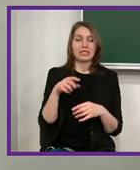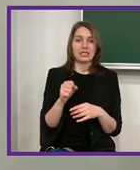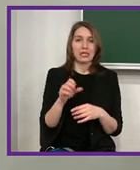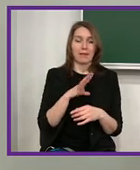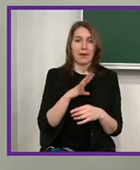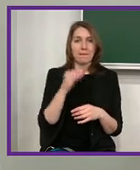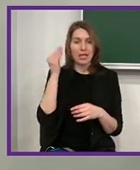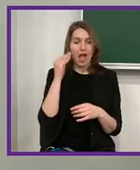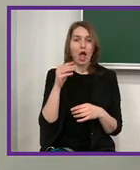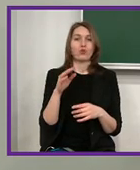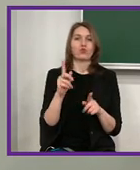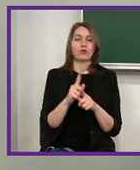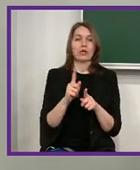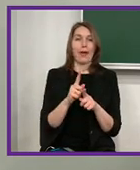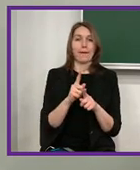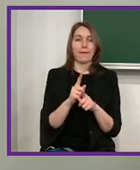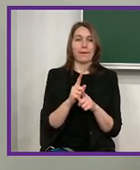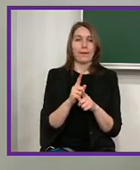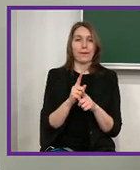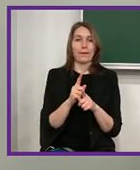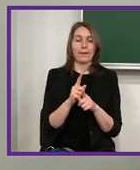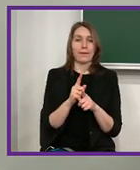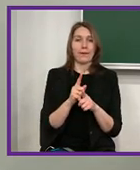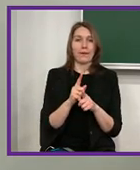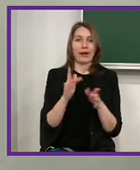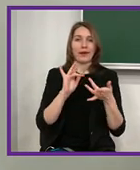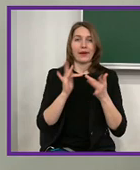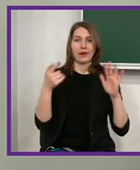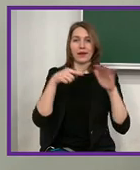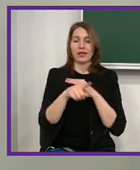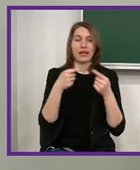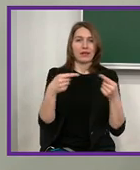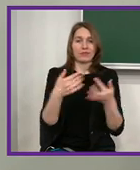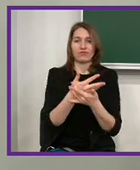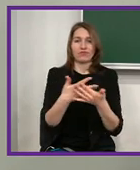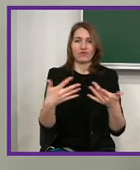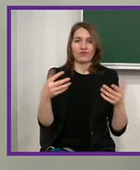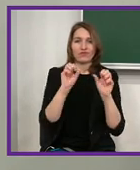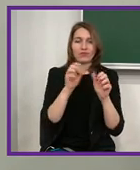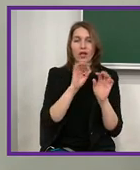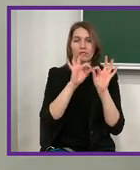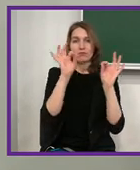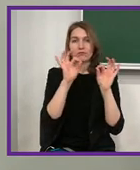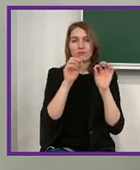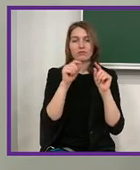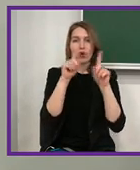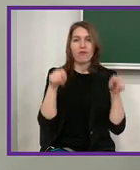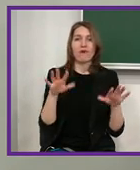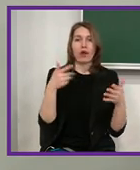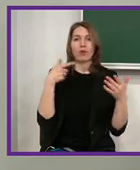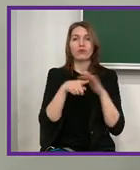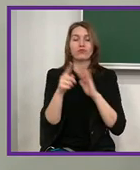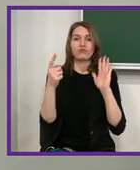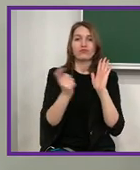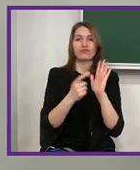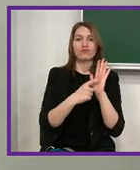tools allowing for workers and in some cases communities to anonymously report issues which affect them to the company. And there has